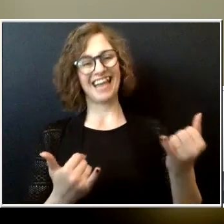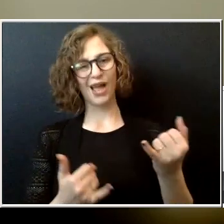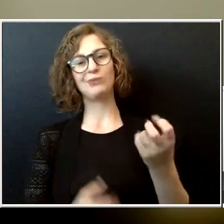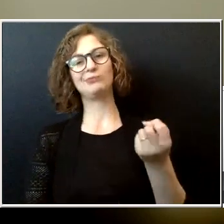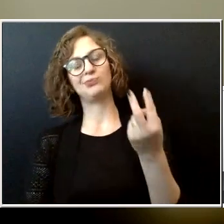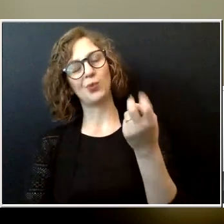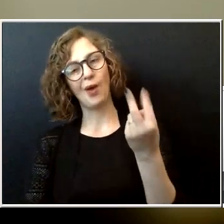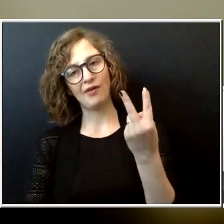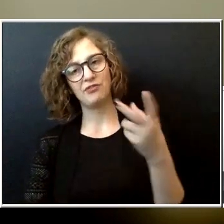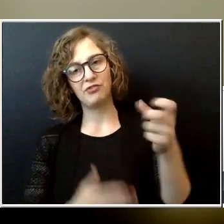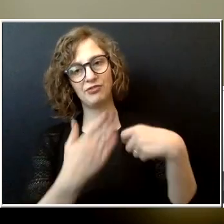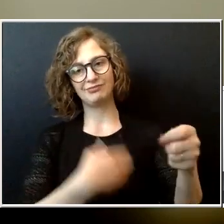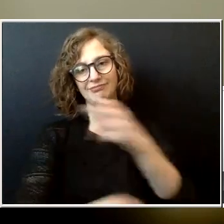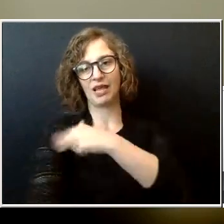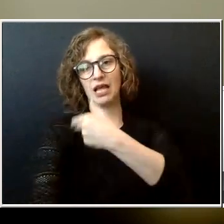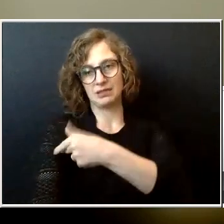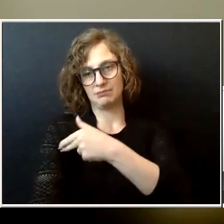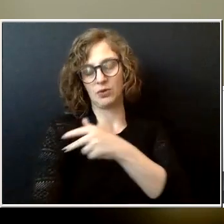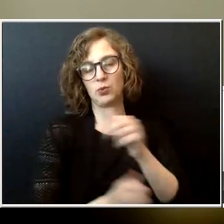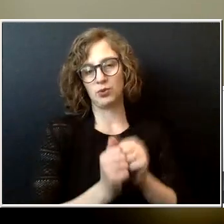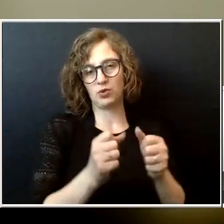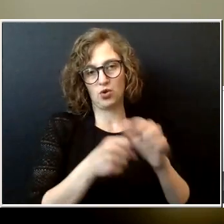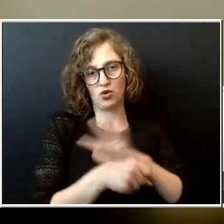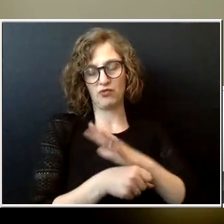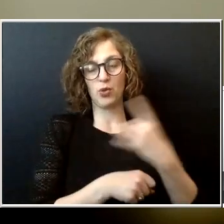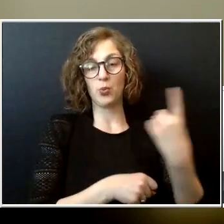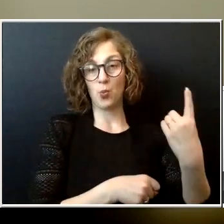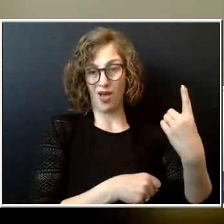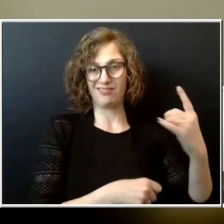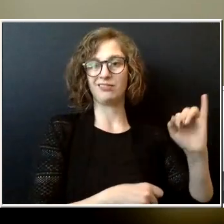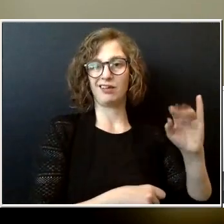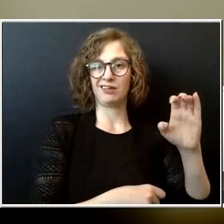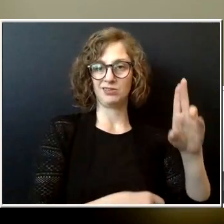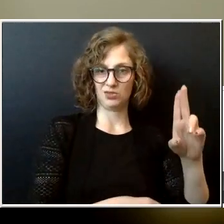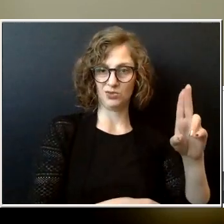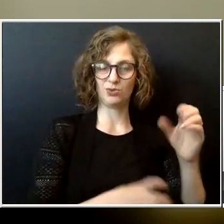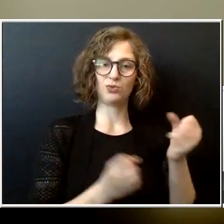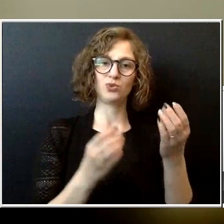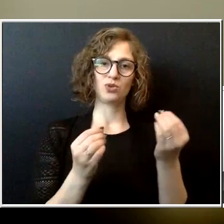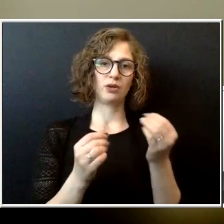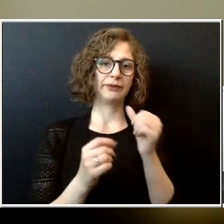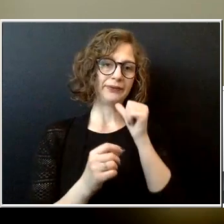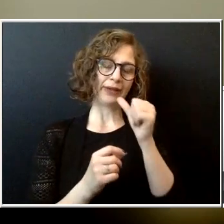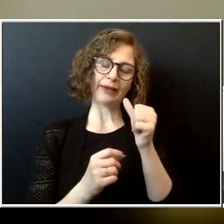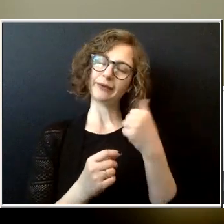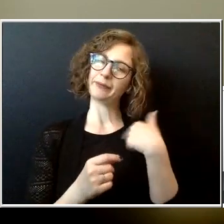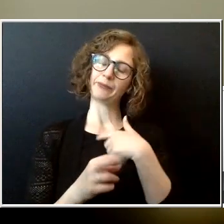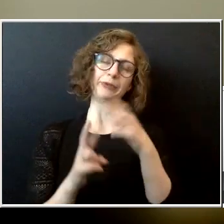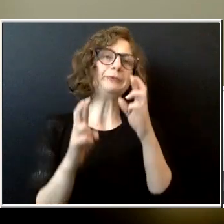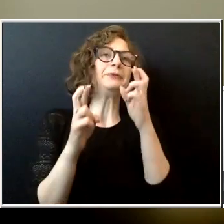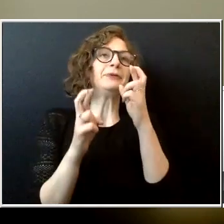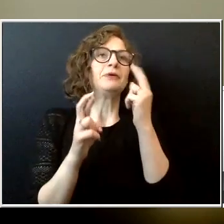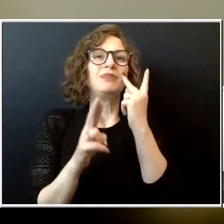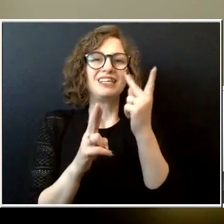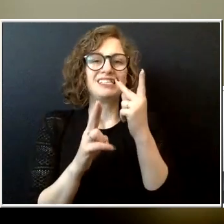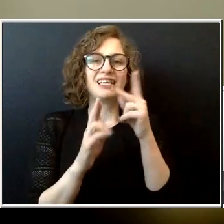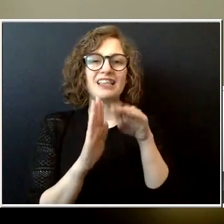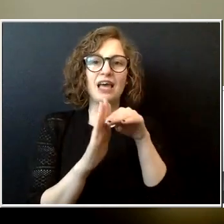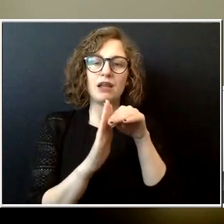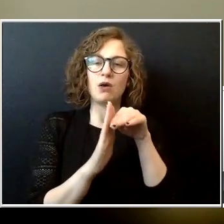1 in the ICU as well. So, not the good trend we were hoping for. We had that one data point of a single